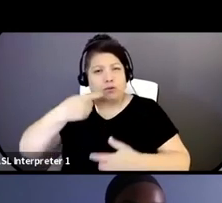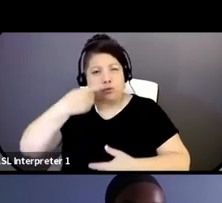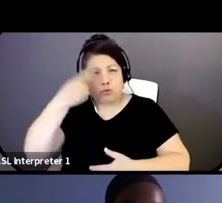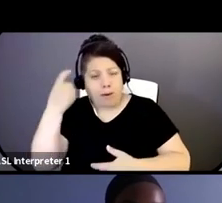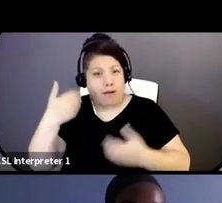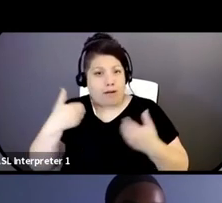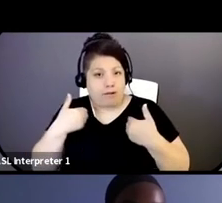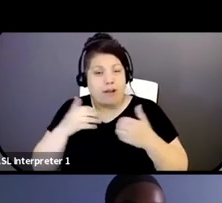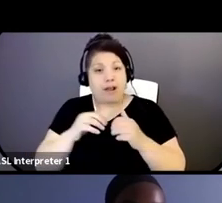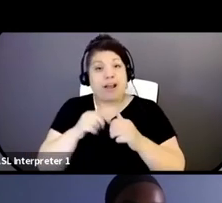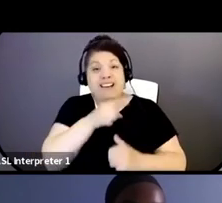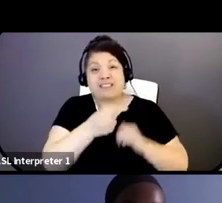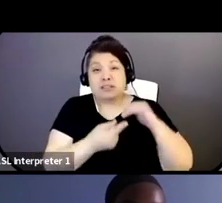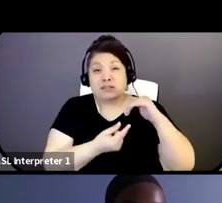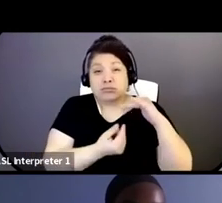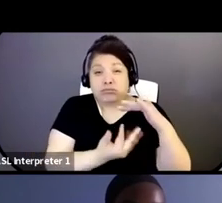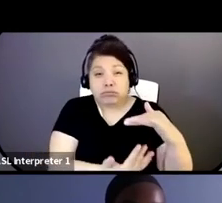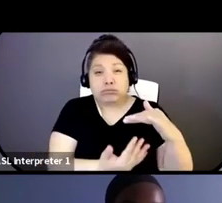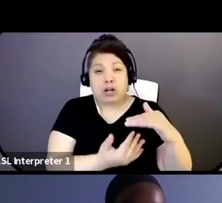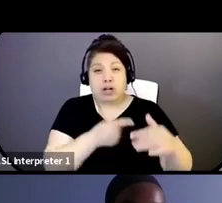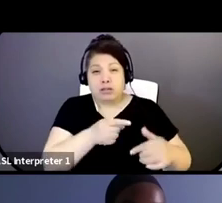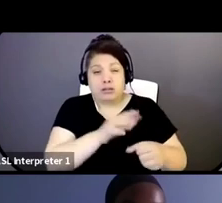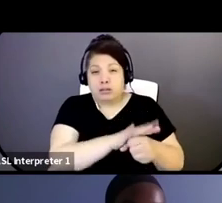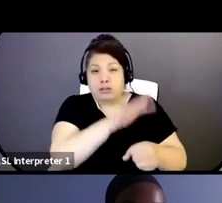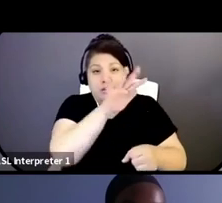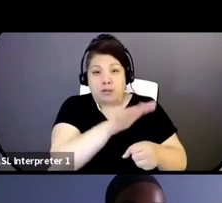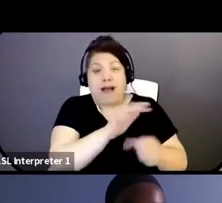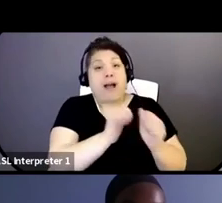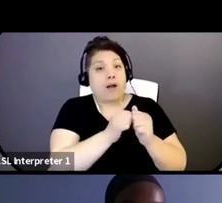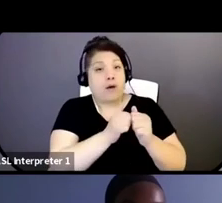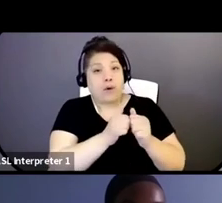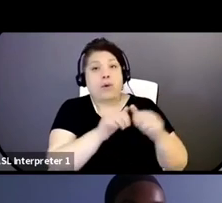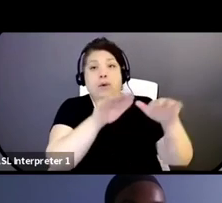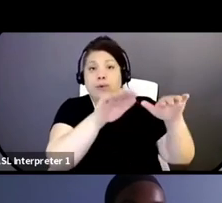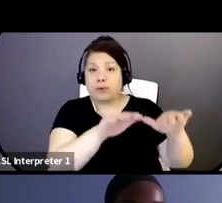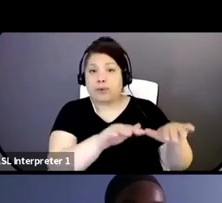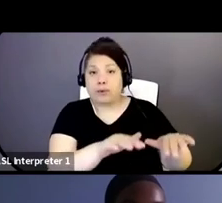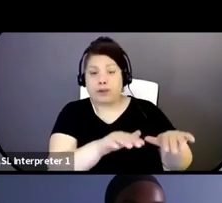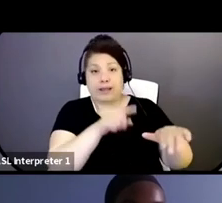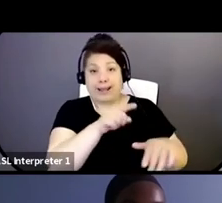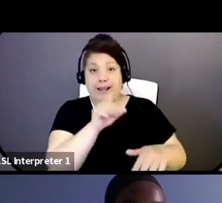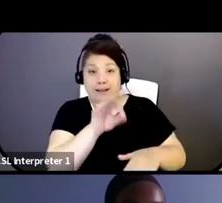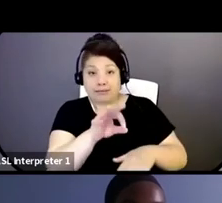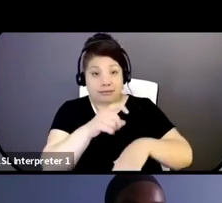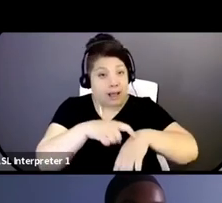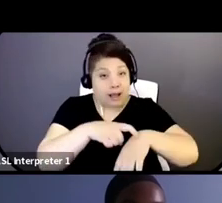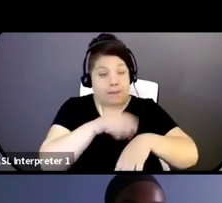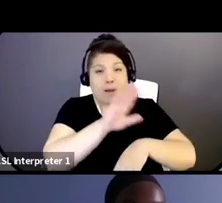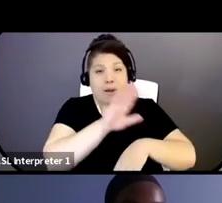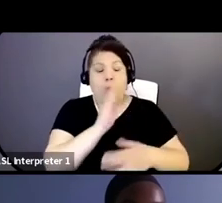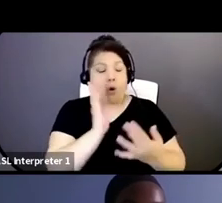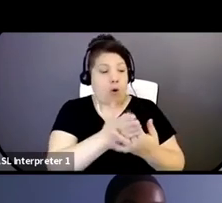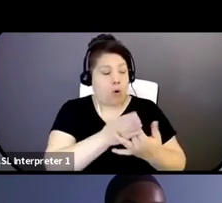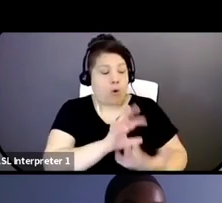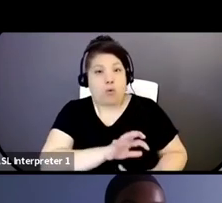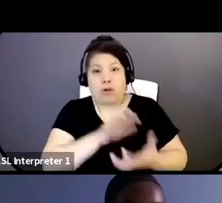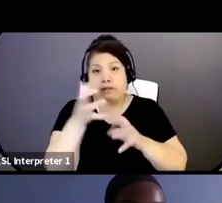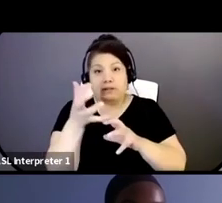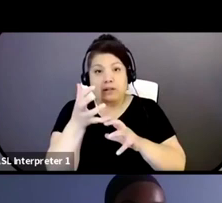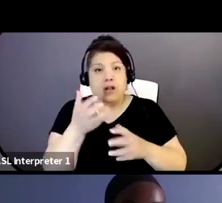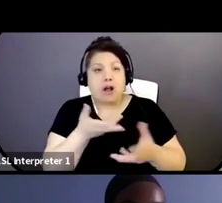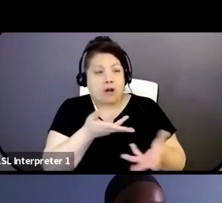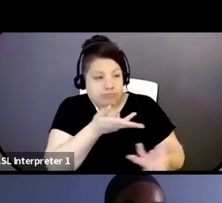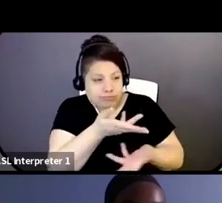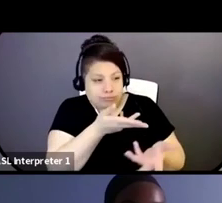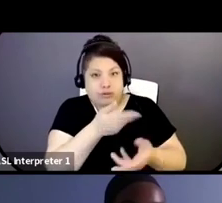de-escalate, how to intervene in a good way when someone has a crisis. I think that, again, like, every kid